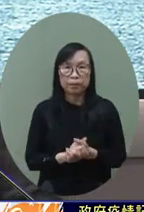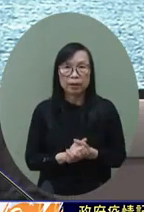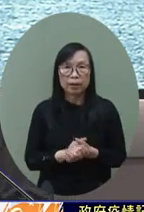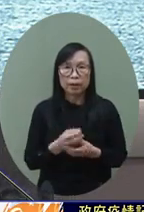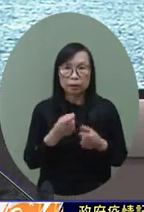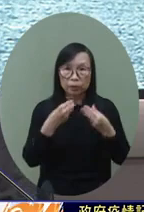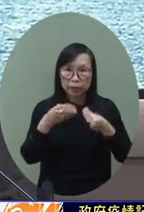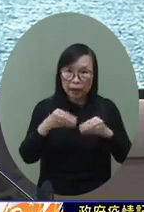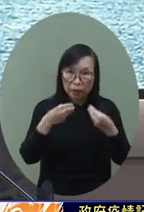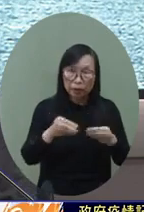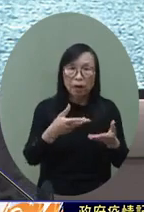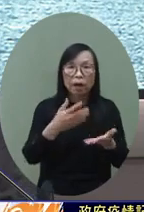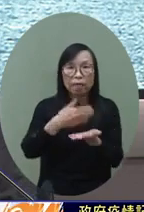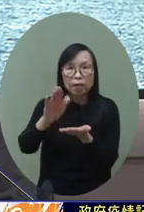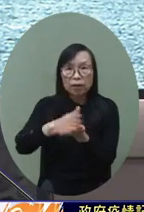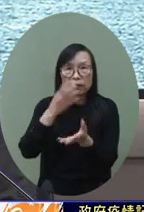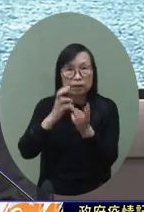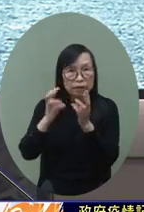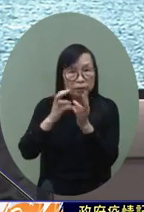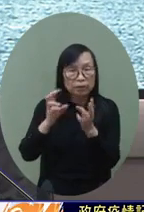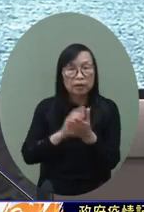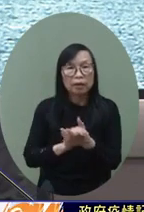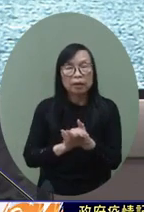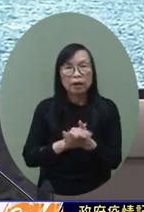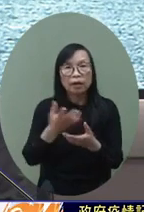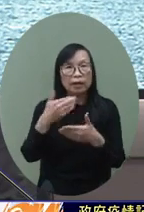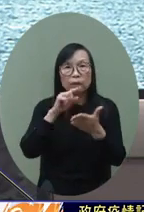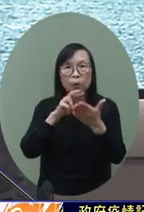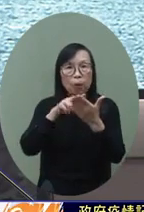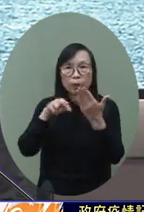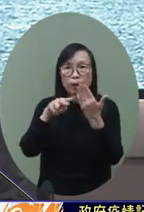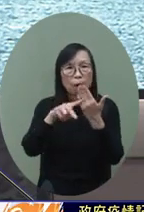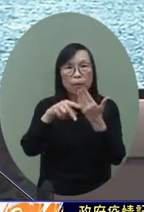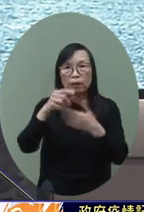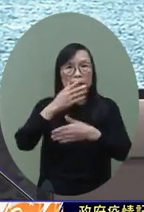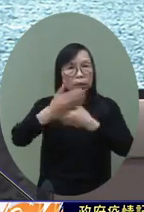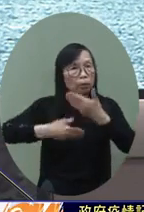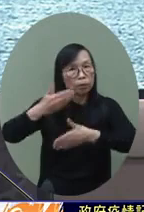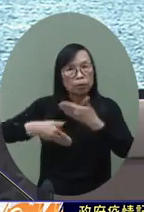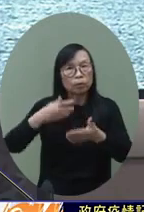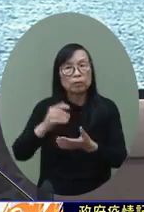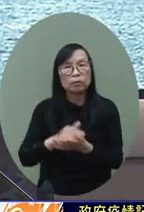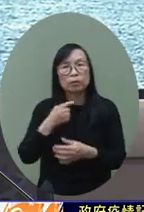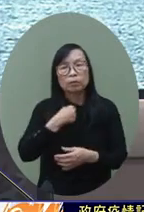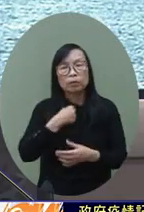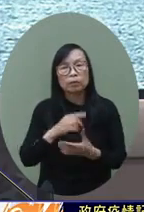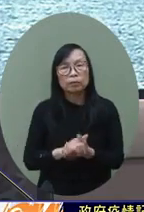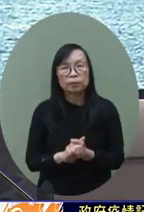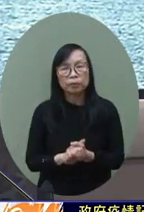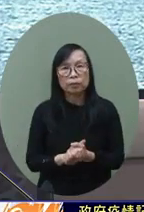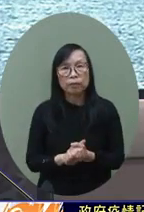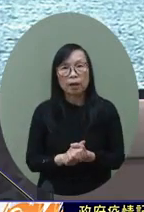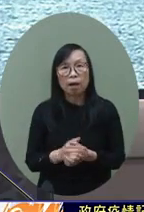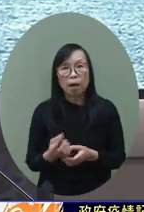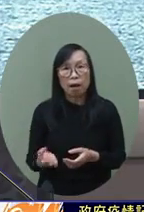to be transparent for people to be confident. And of course, the administration pathway in the local community is